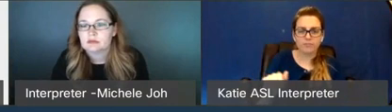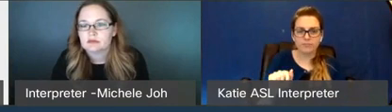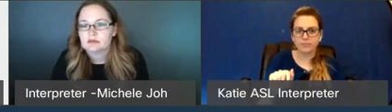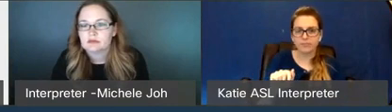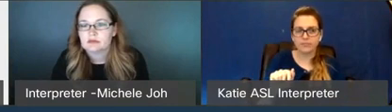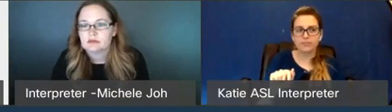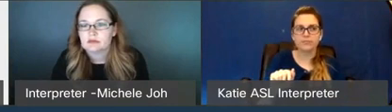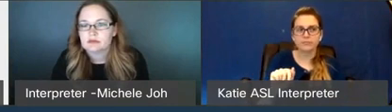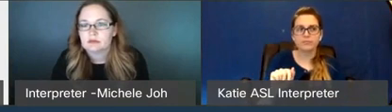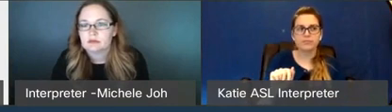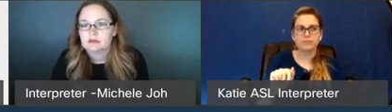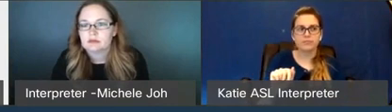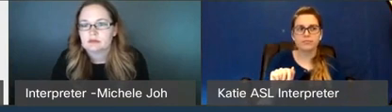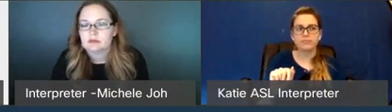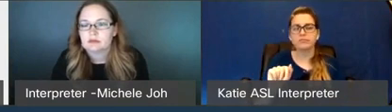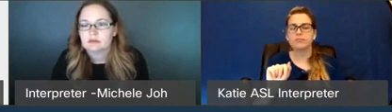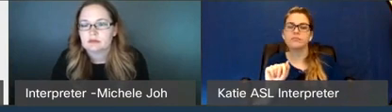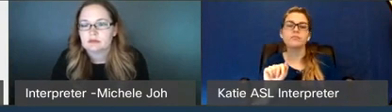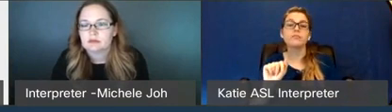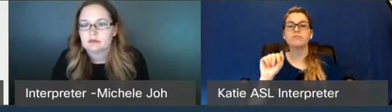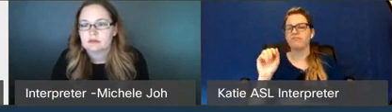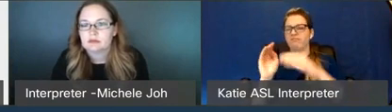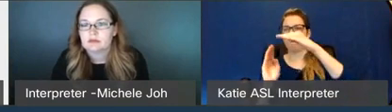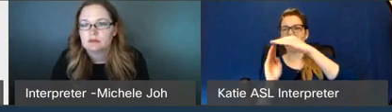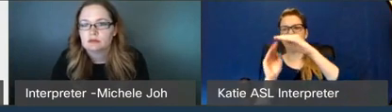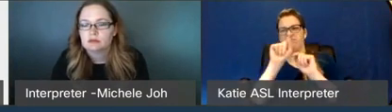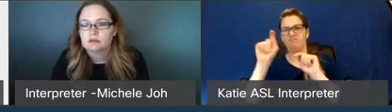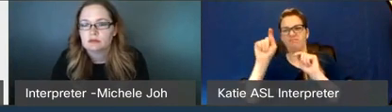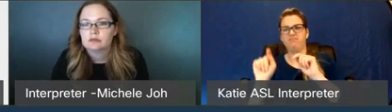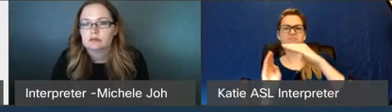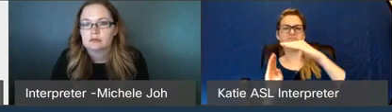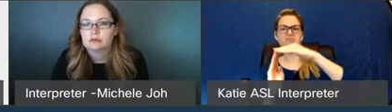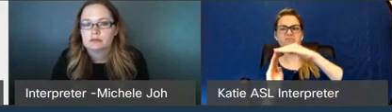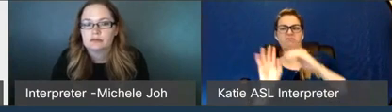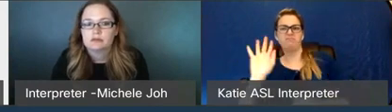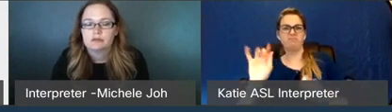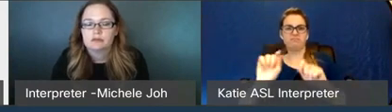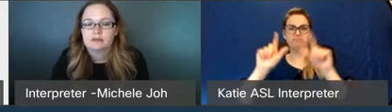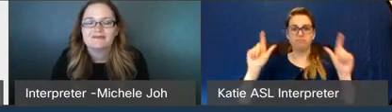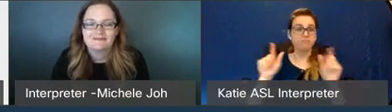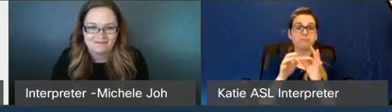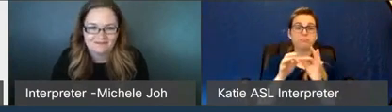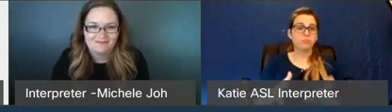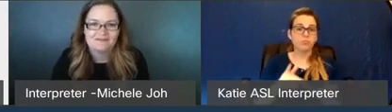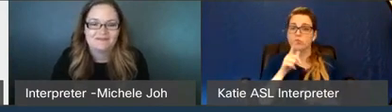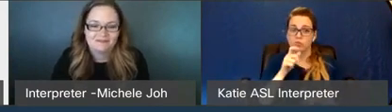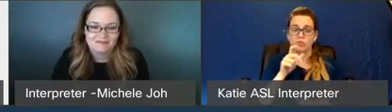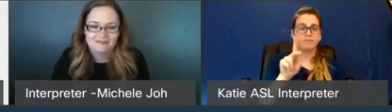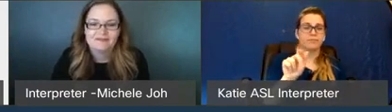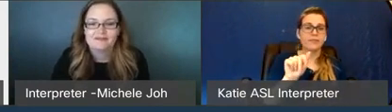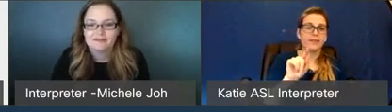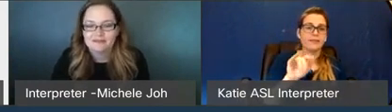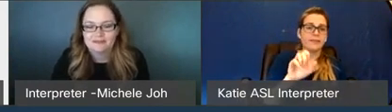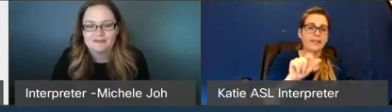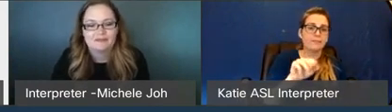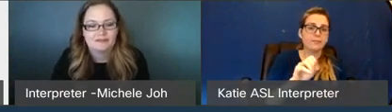rectangle. The interpretation services are being provided today by Katie Lambie and Michelle Johnson. So thank you, Katie and Michelle.